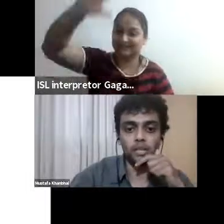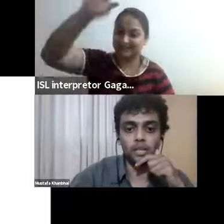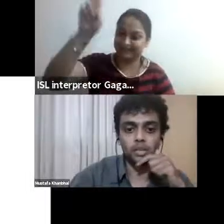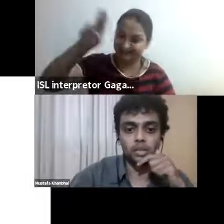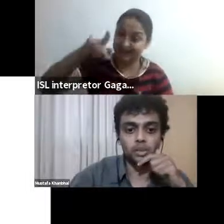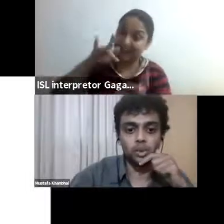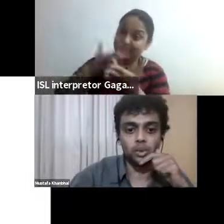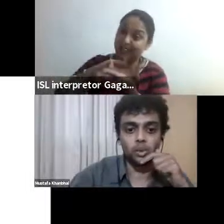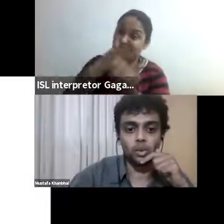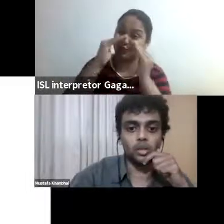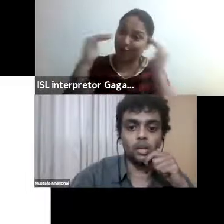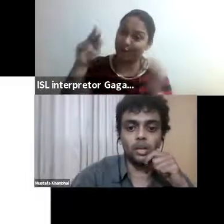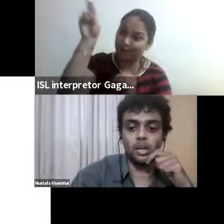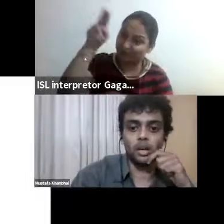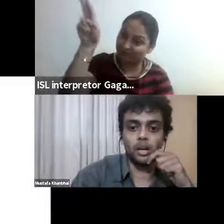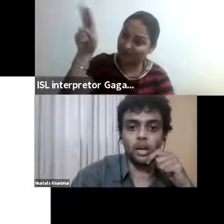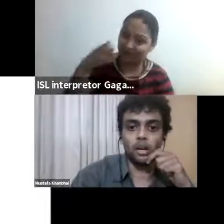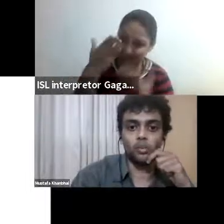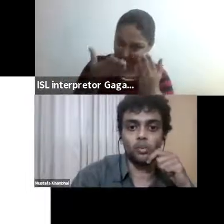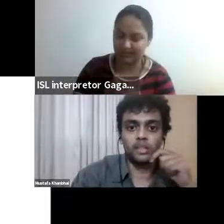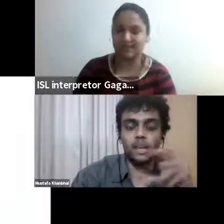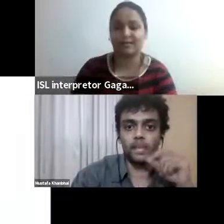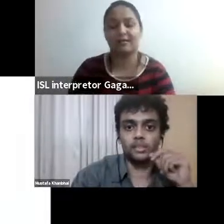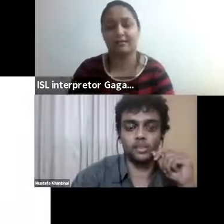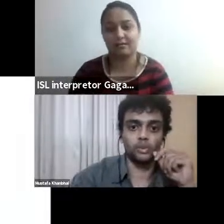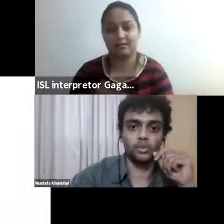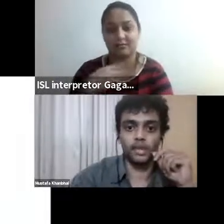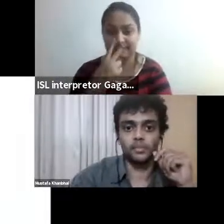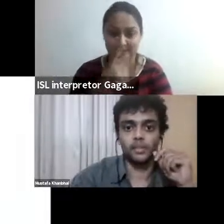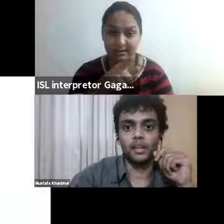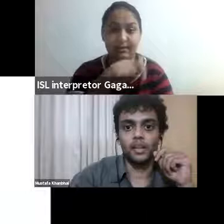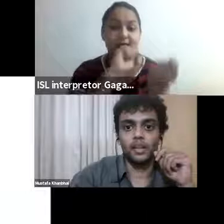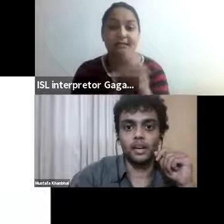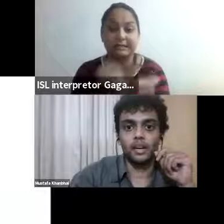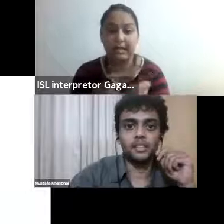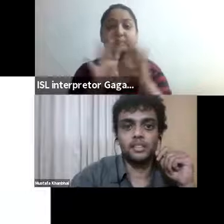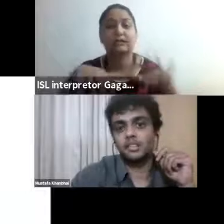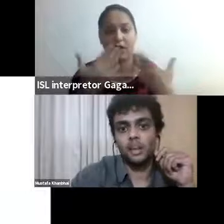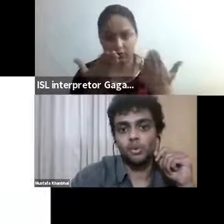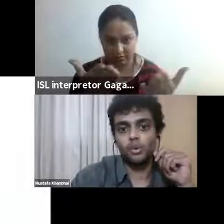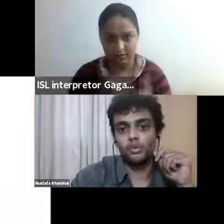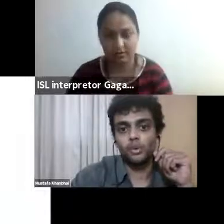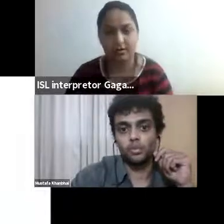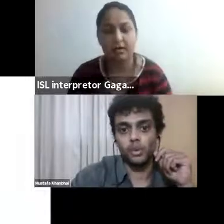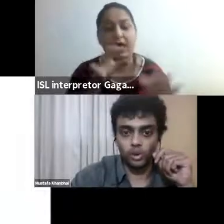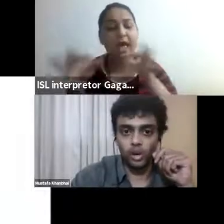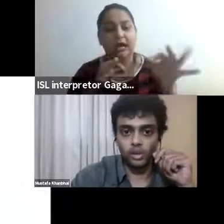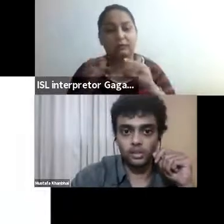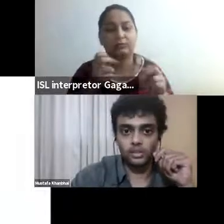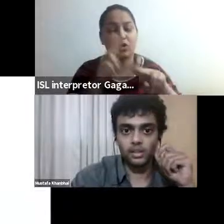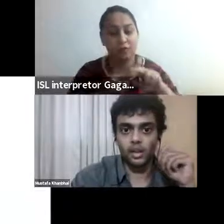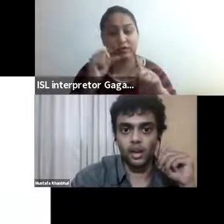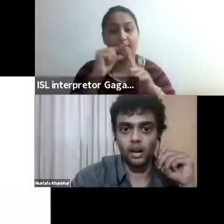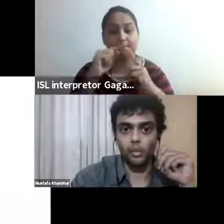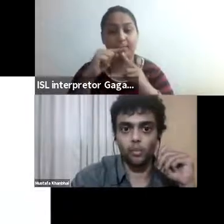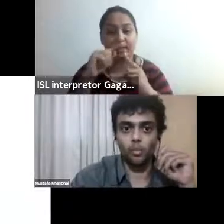home. So we'll see how that changes over time. This is an example of Pithora